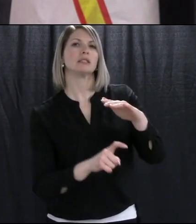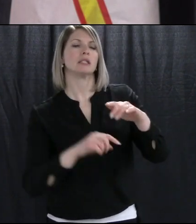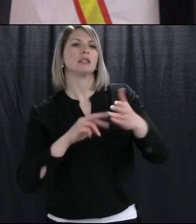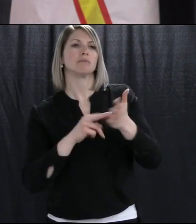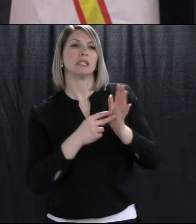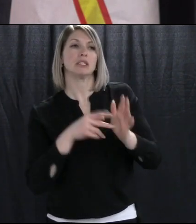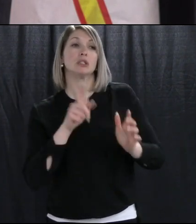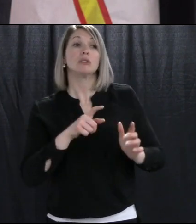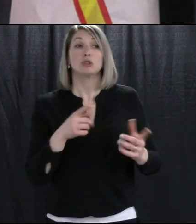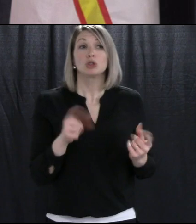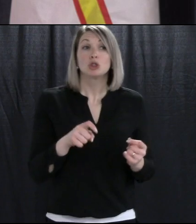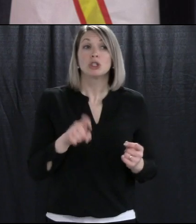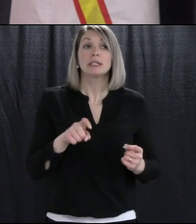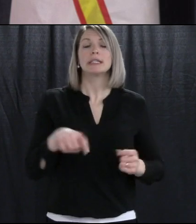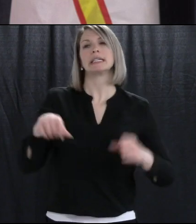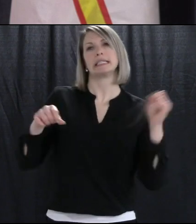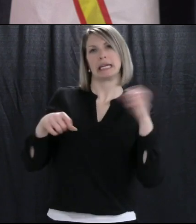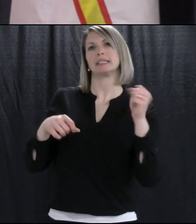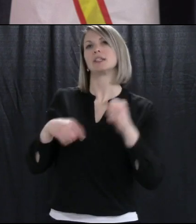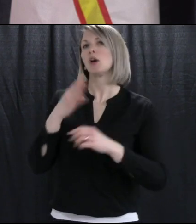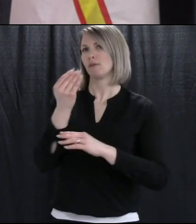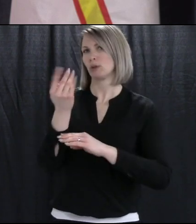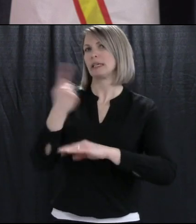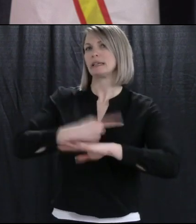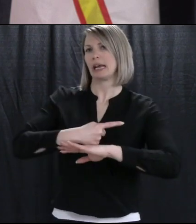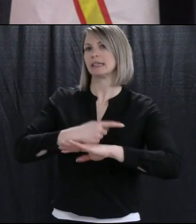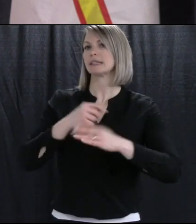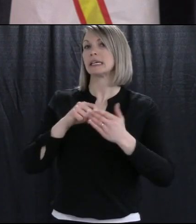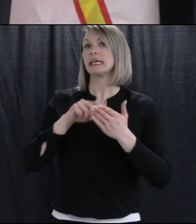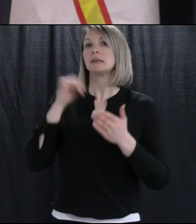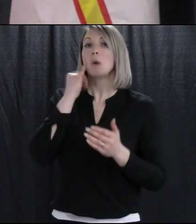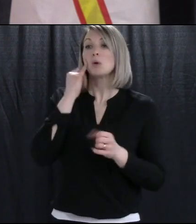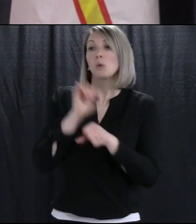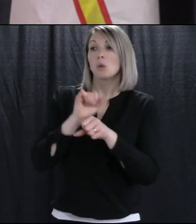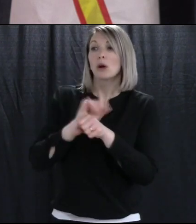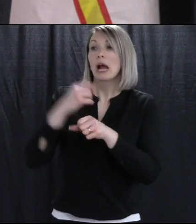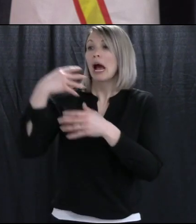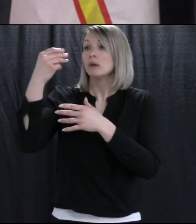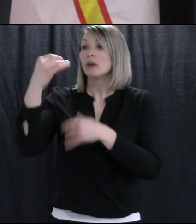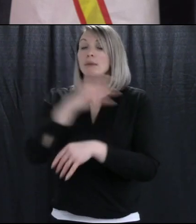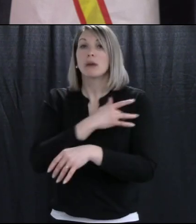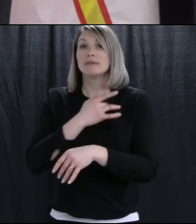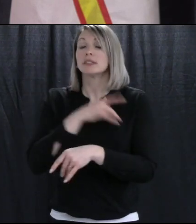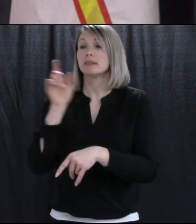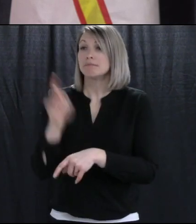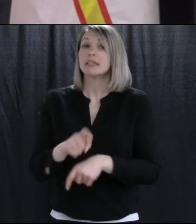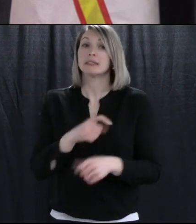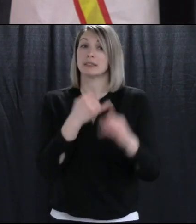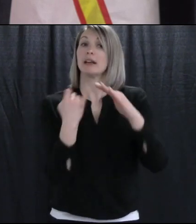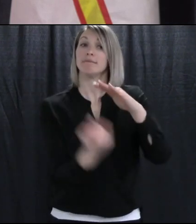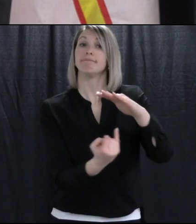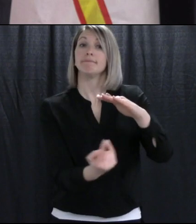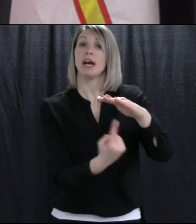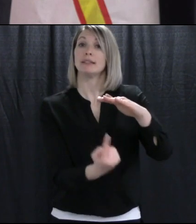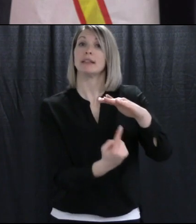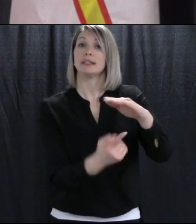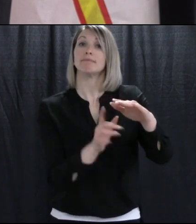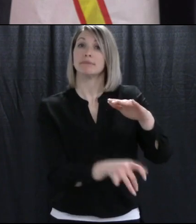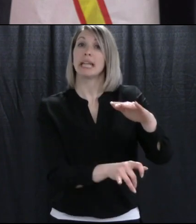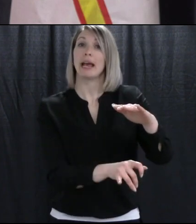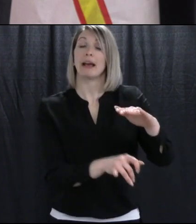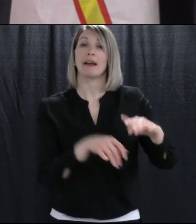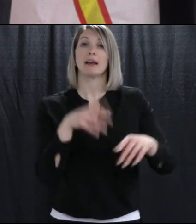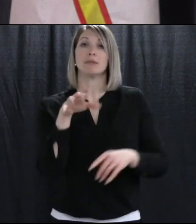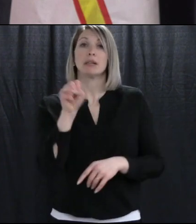quarantine, self-quarantine for 14 days. You know, these are strict measures. We know there will be impacts on people that come into our province,